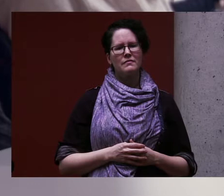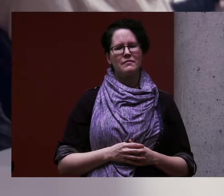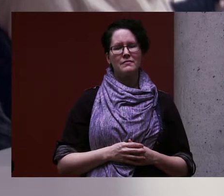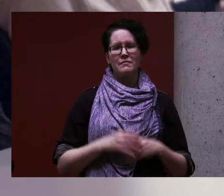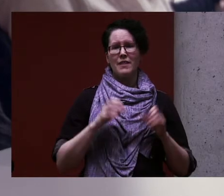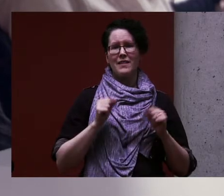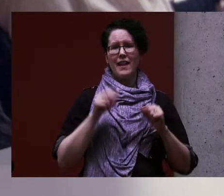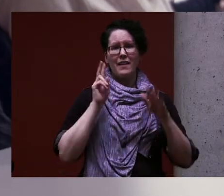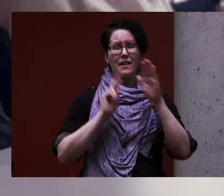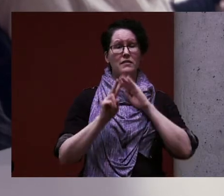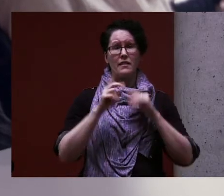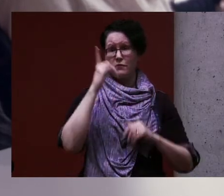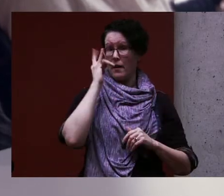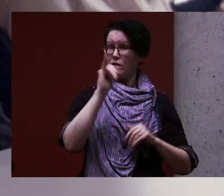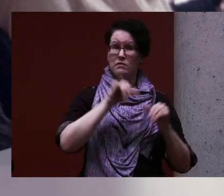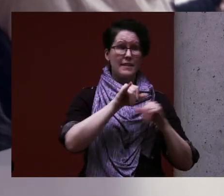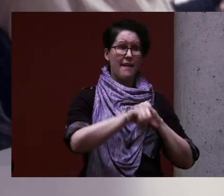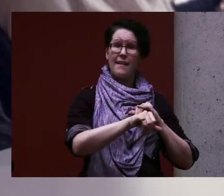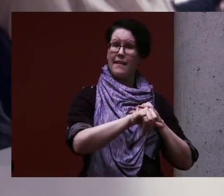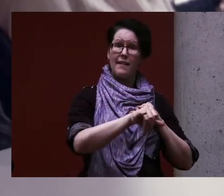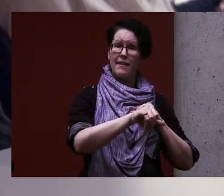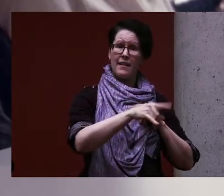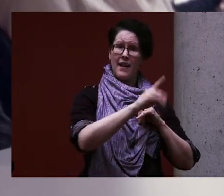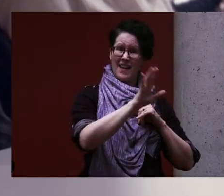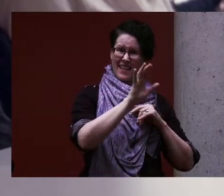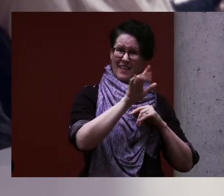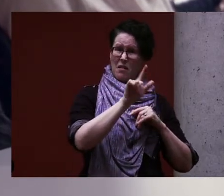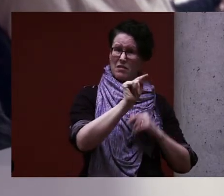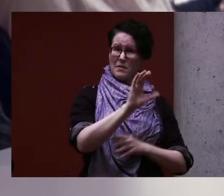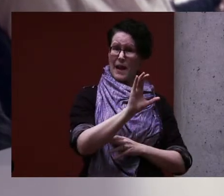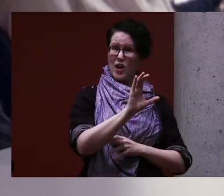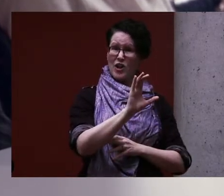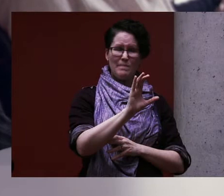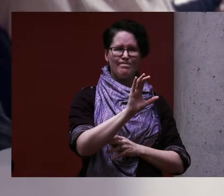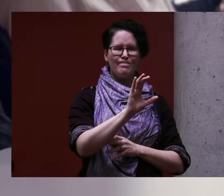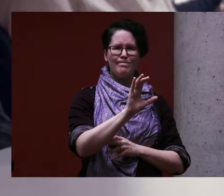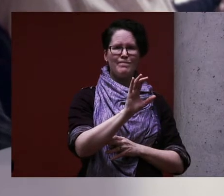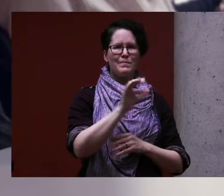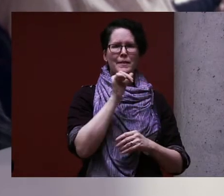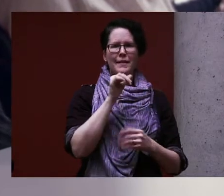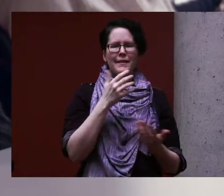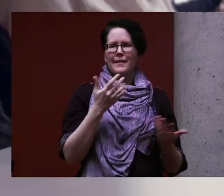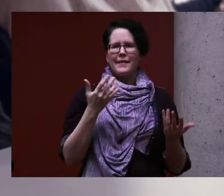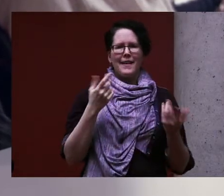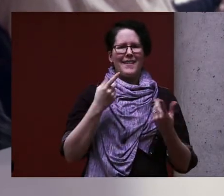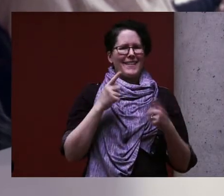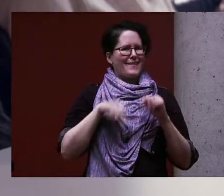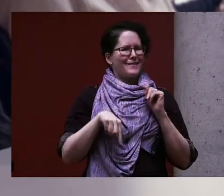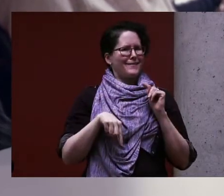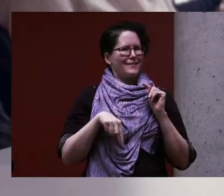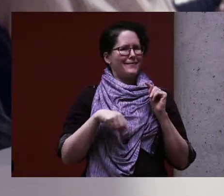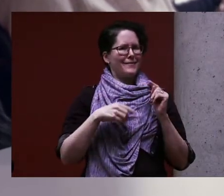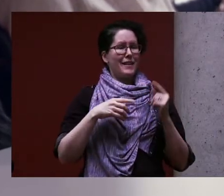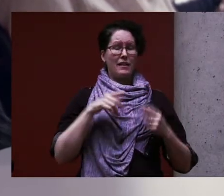way for the rest of my life. It's not fair, that just because we are